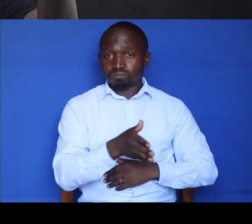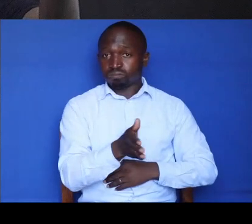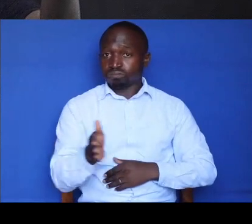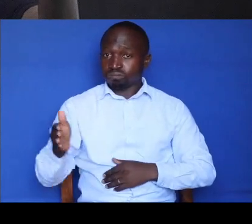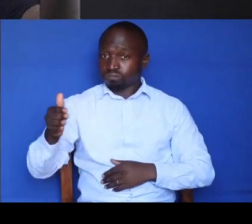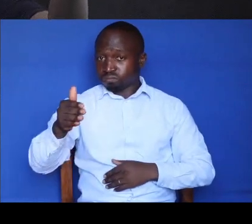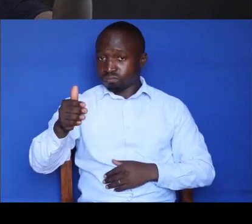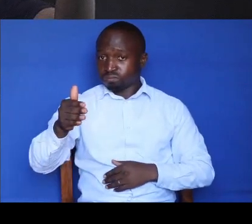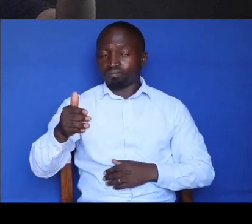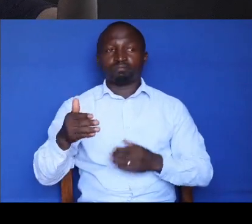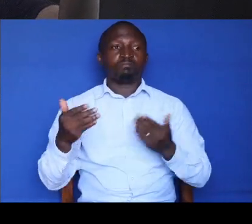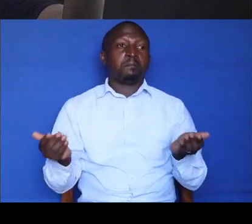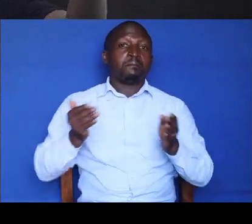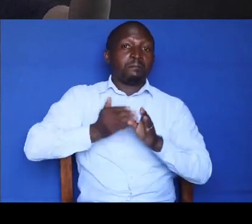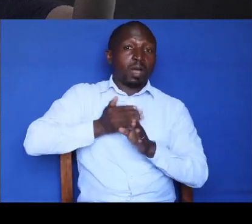after